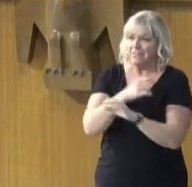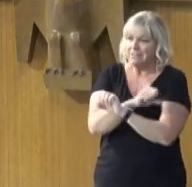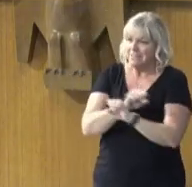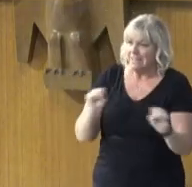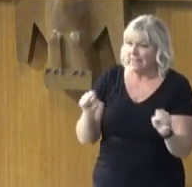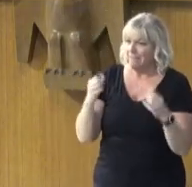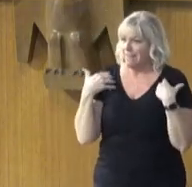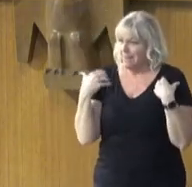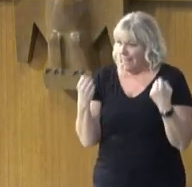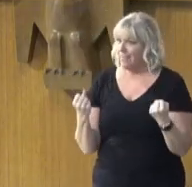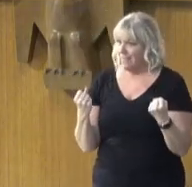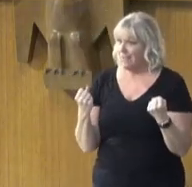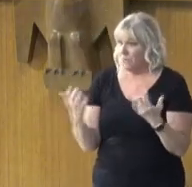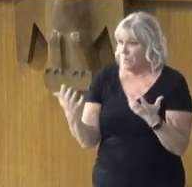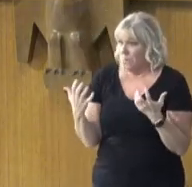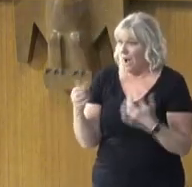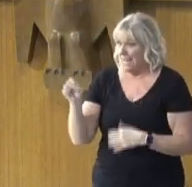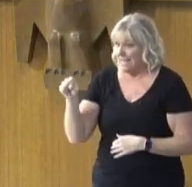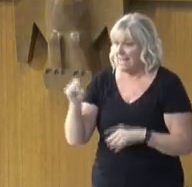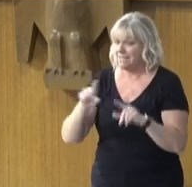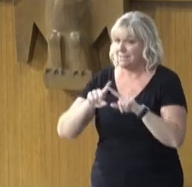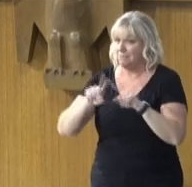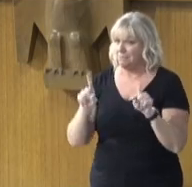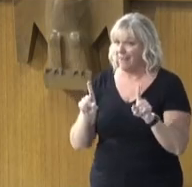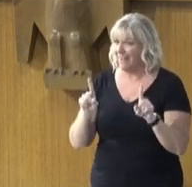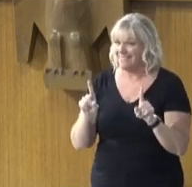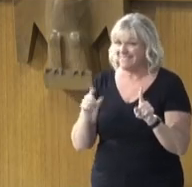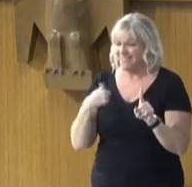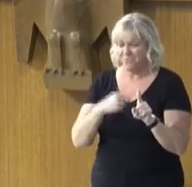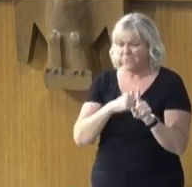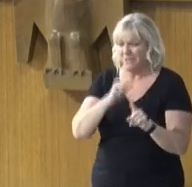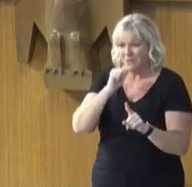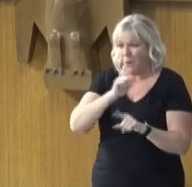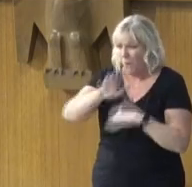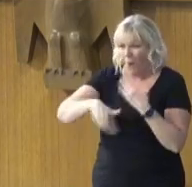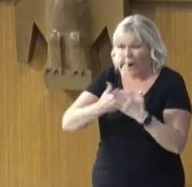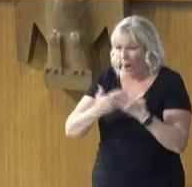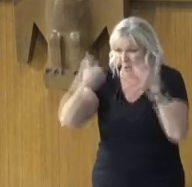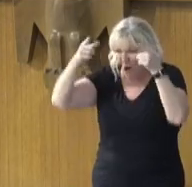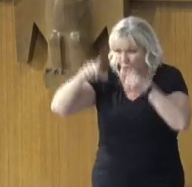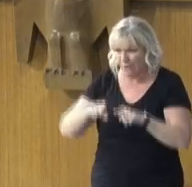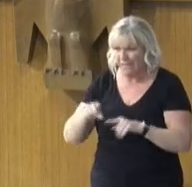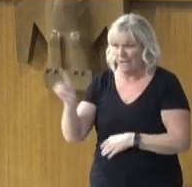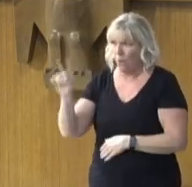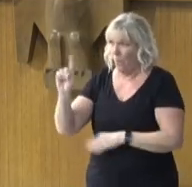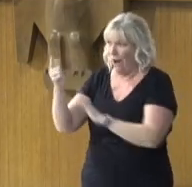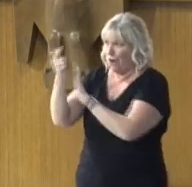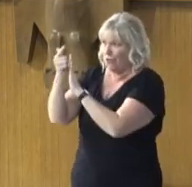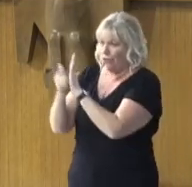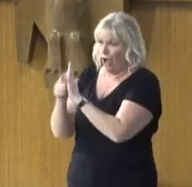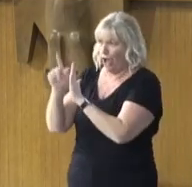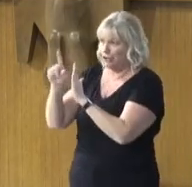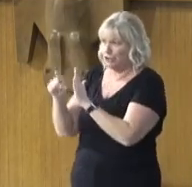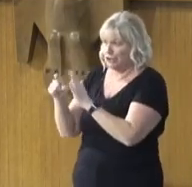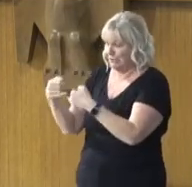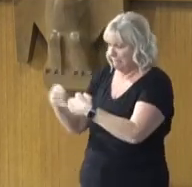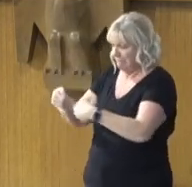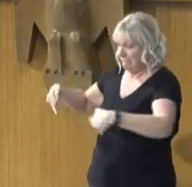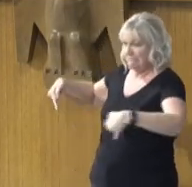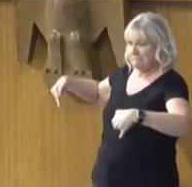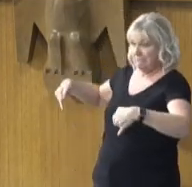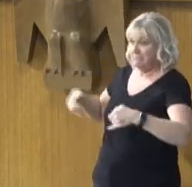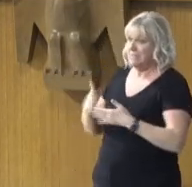healthy. We currently do not all agree on where the boundaries of those laws should be drawn. Some,